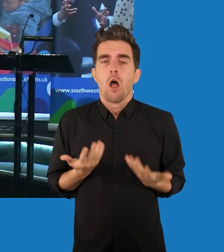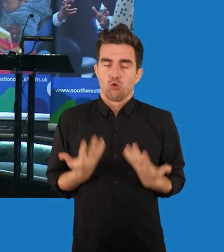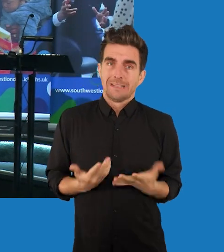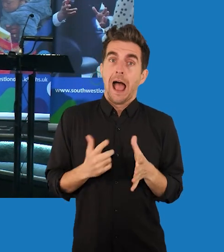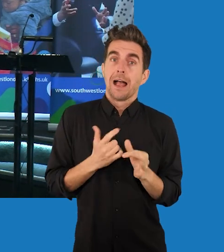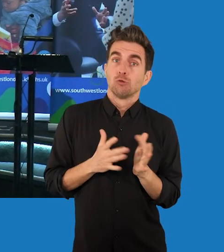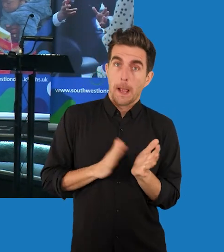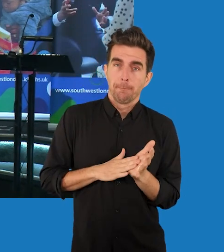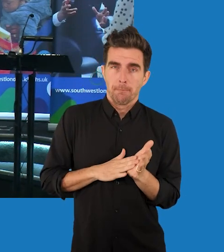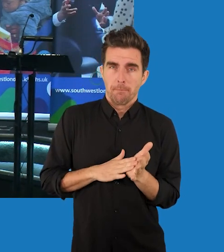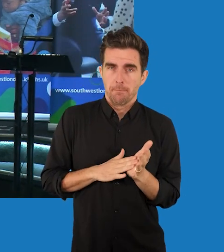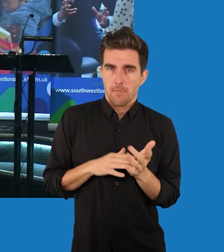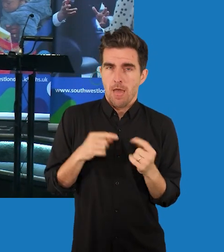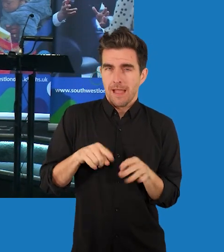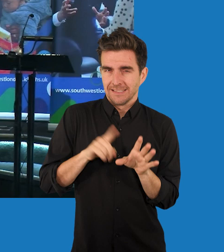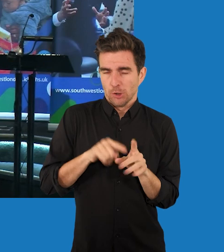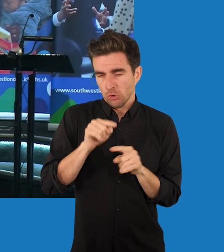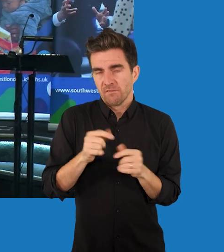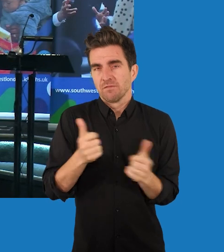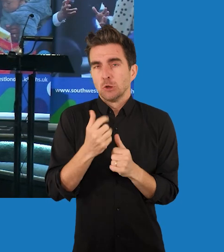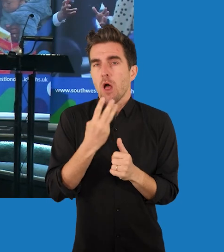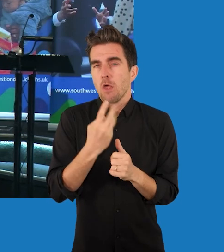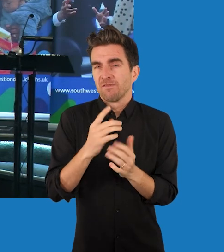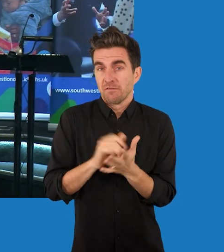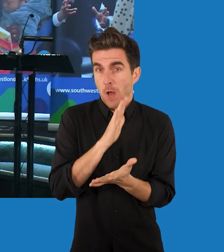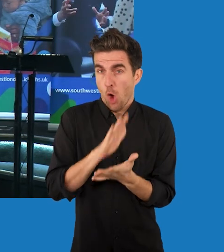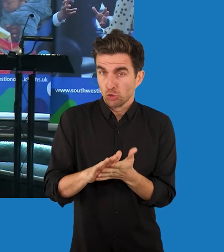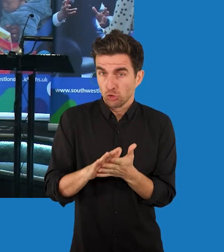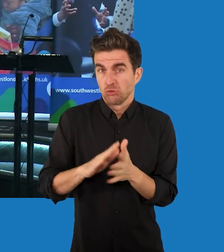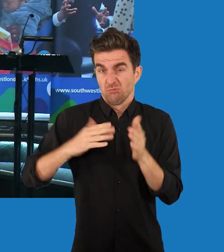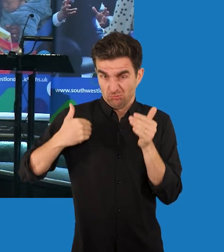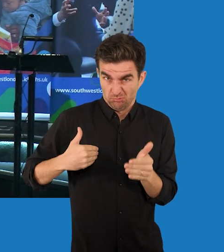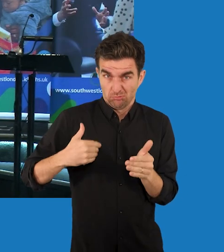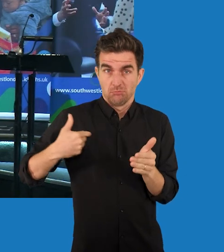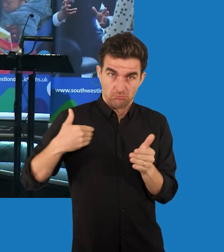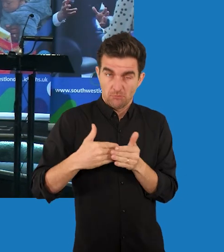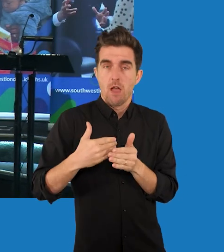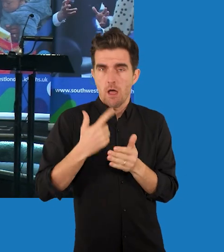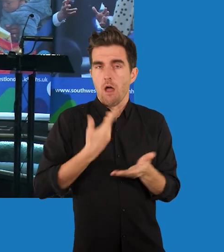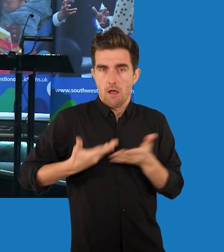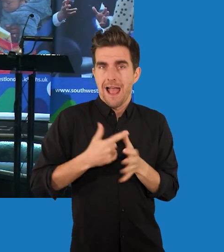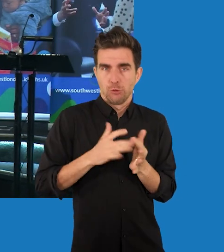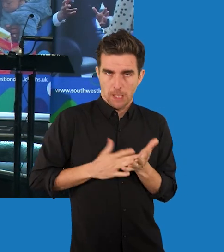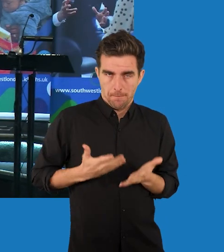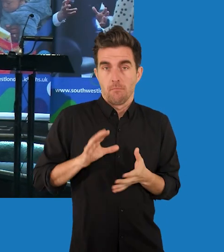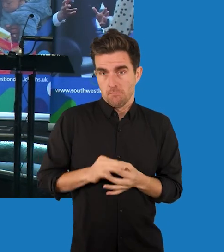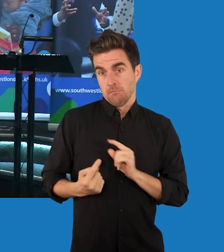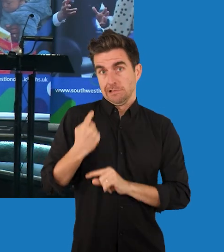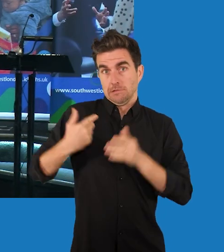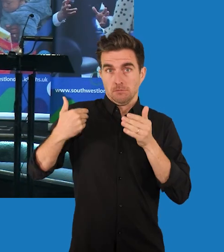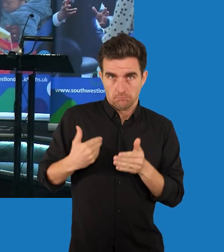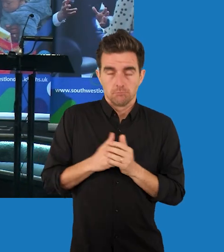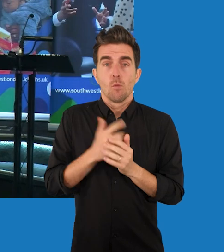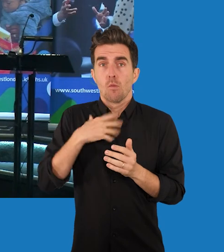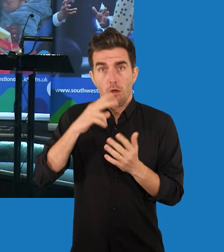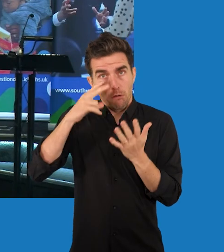So today's AGM is the AGM for the year that ended on the 31st of March. And you can read